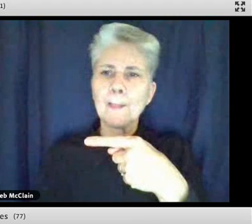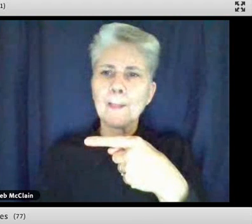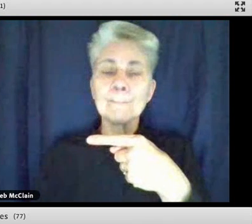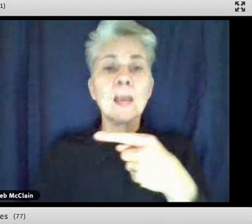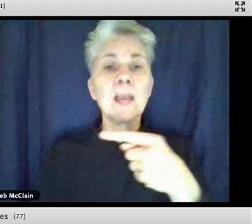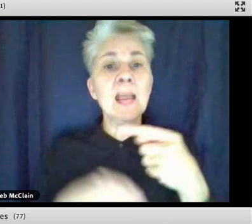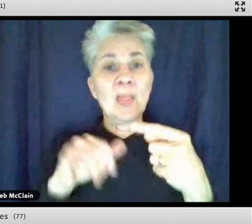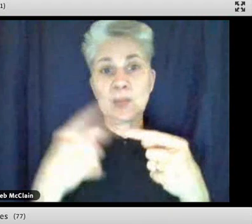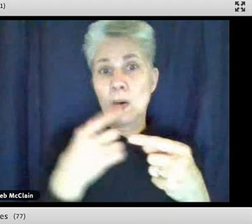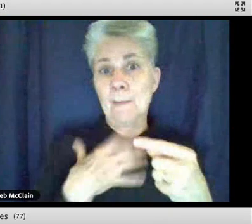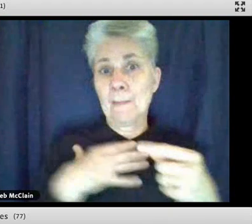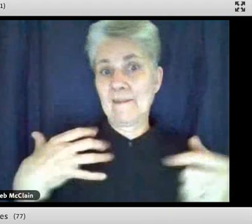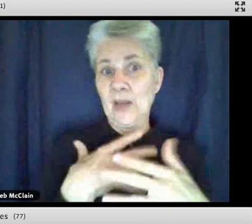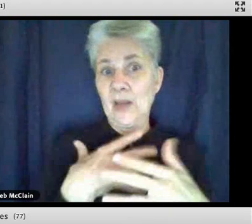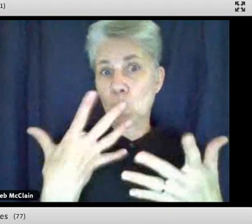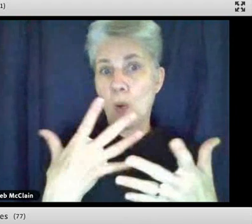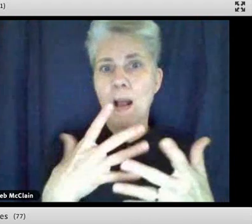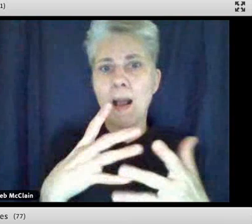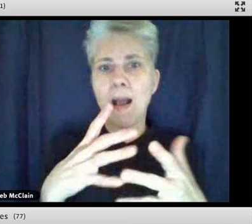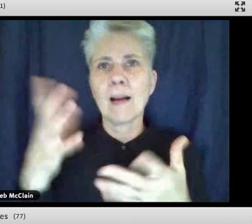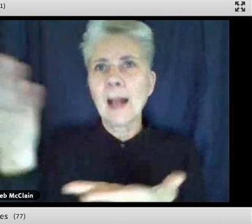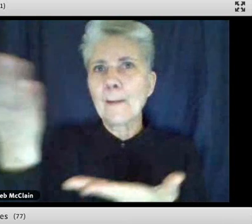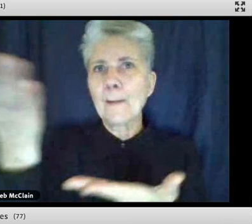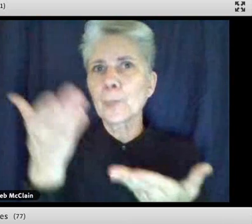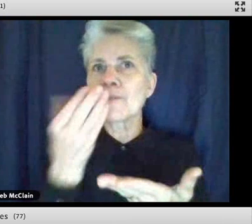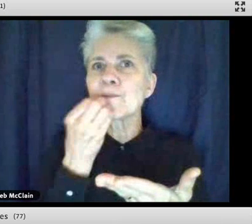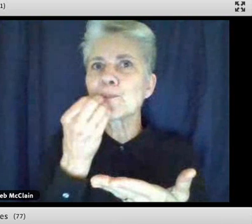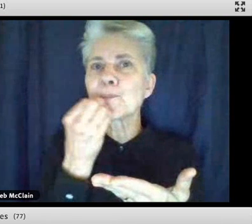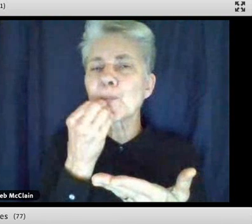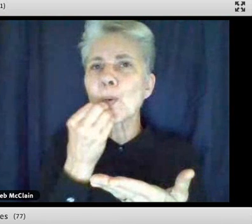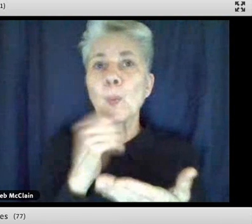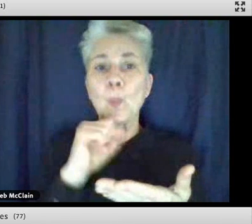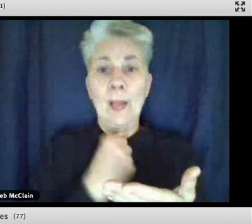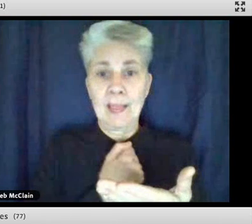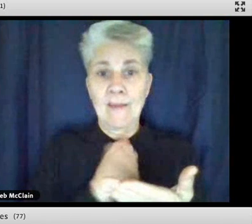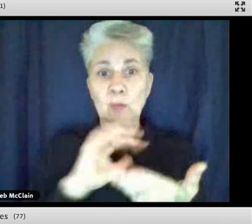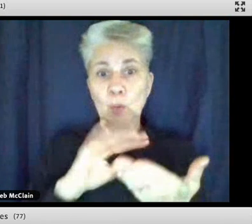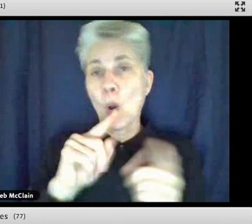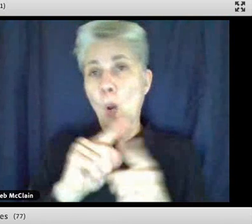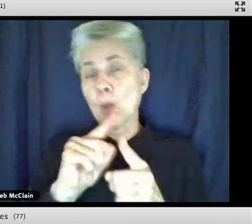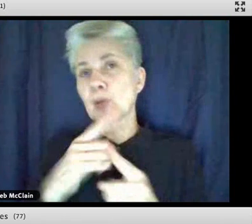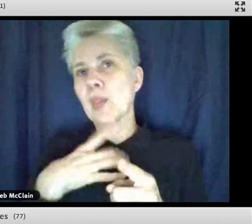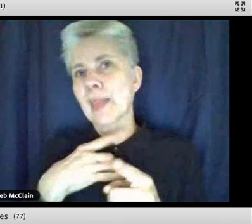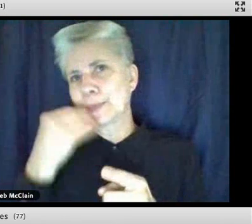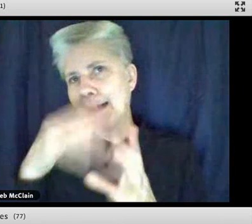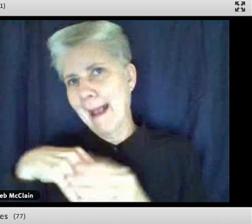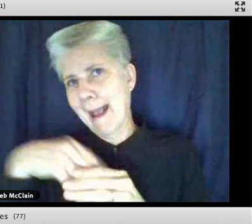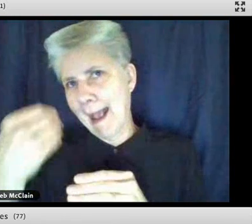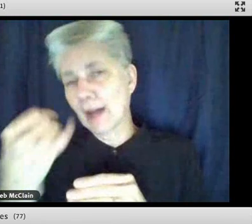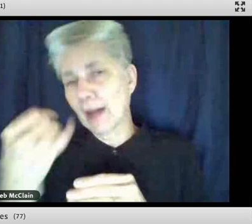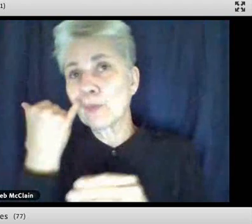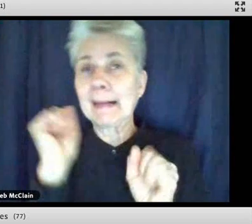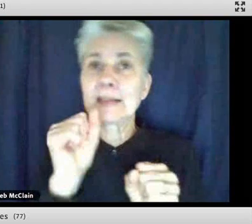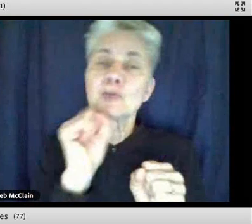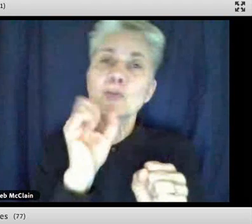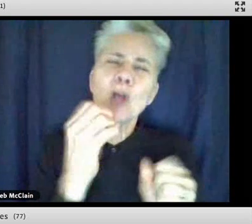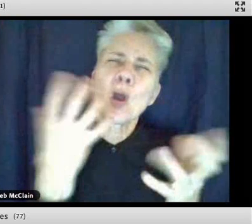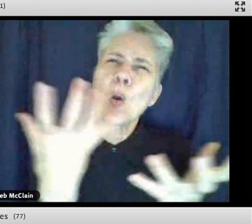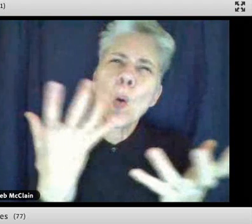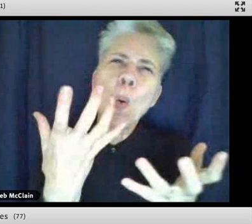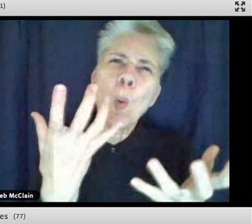This is one of my fears was picking up takeout. We love to cook, but we also still like to eat out if we can. And so, what's